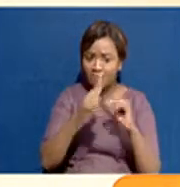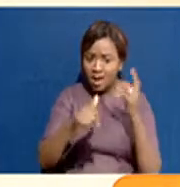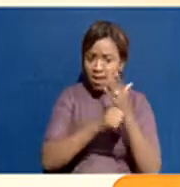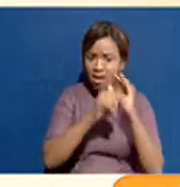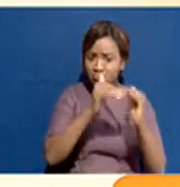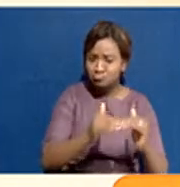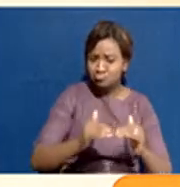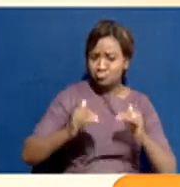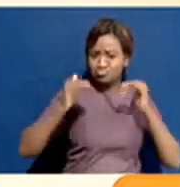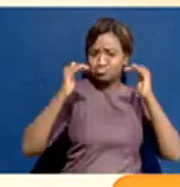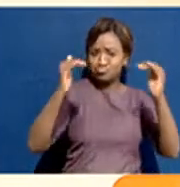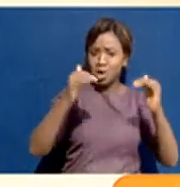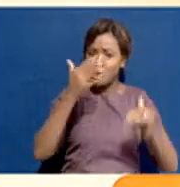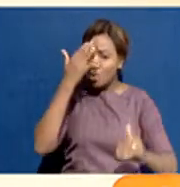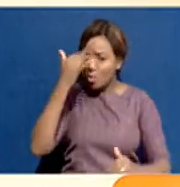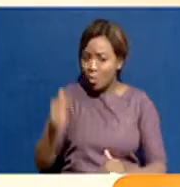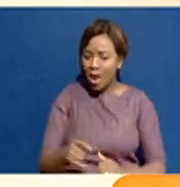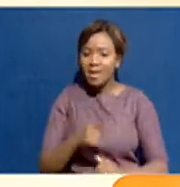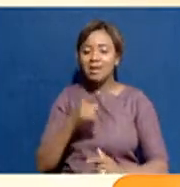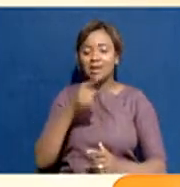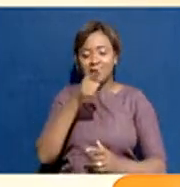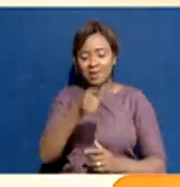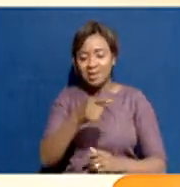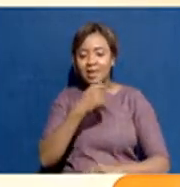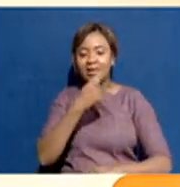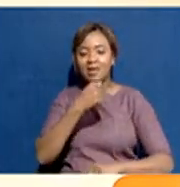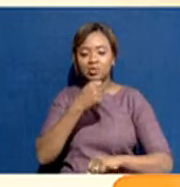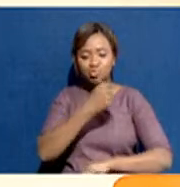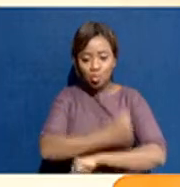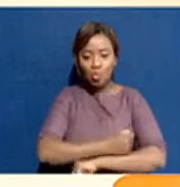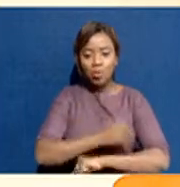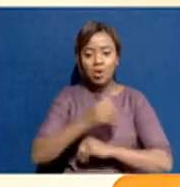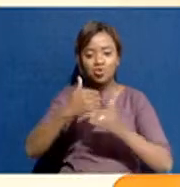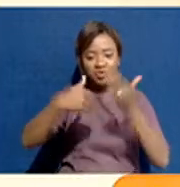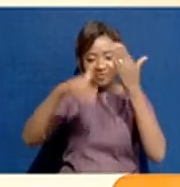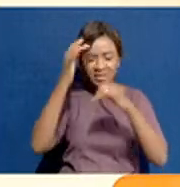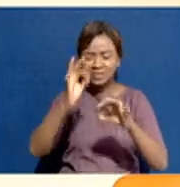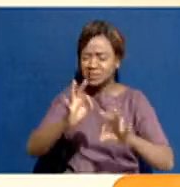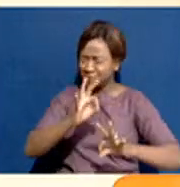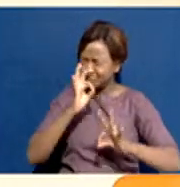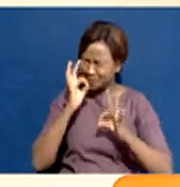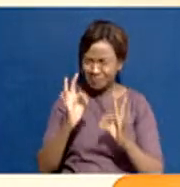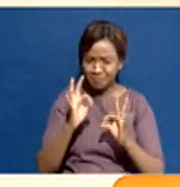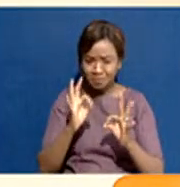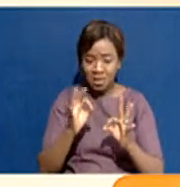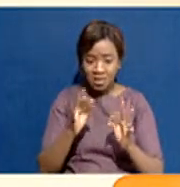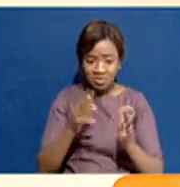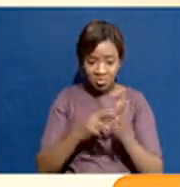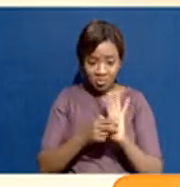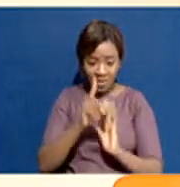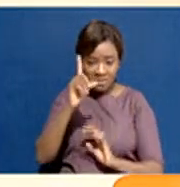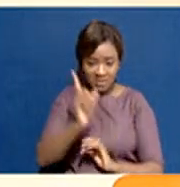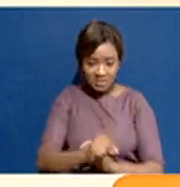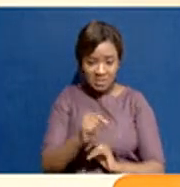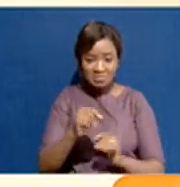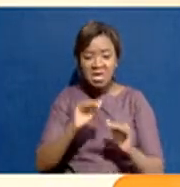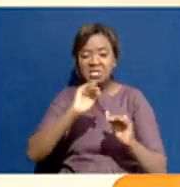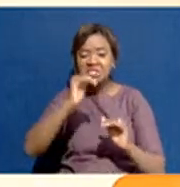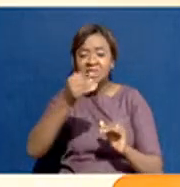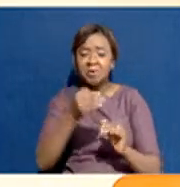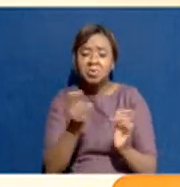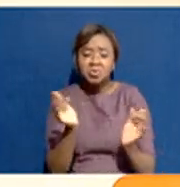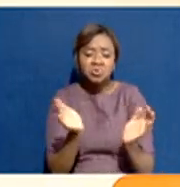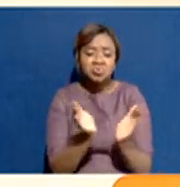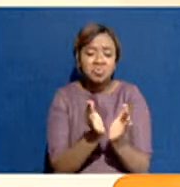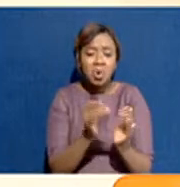country's greatest institutions of higher learning. And no one has tried to reduce it to a small exclusive